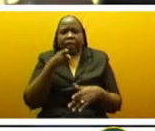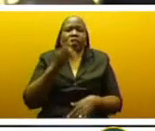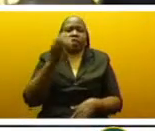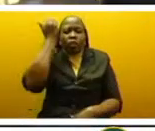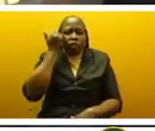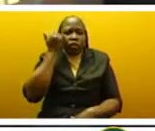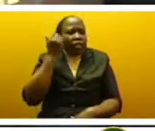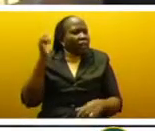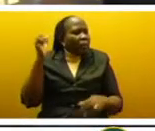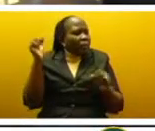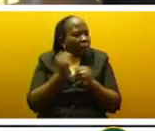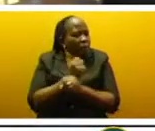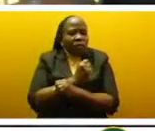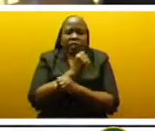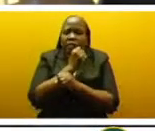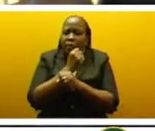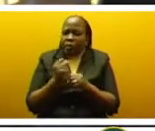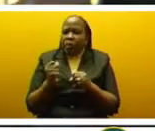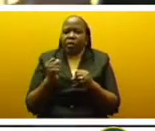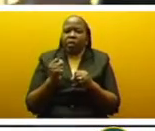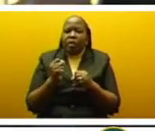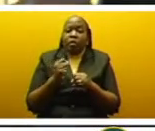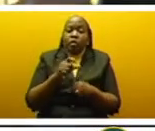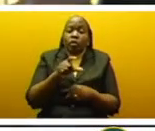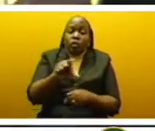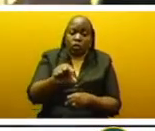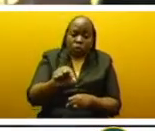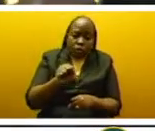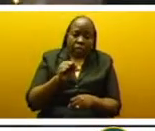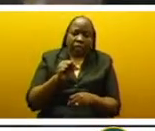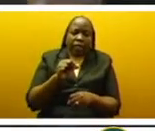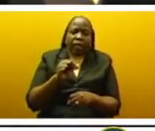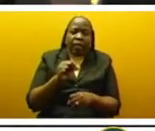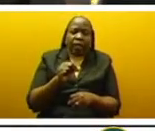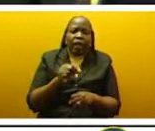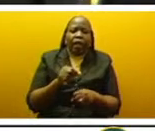hesitate to take measures against